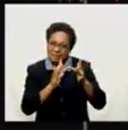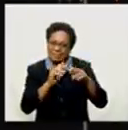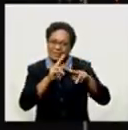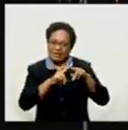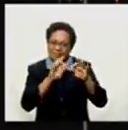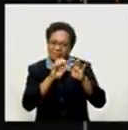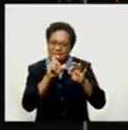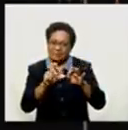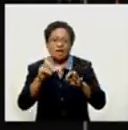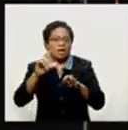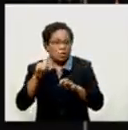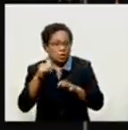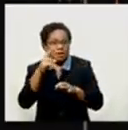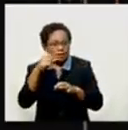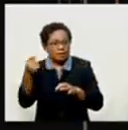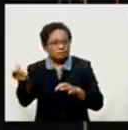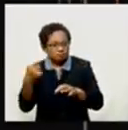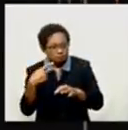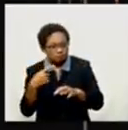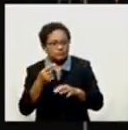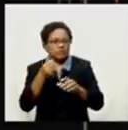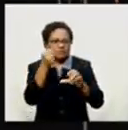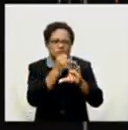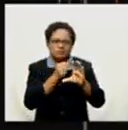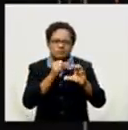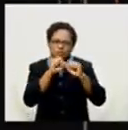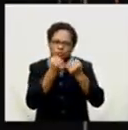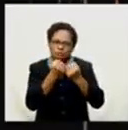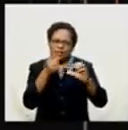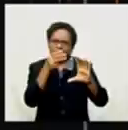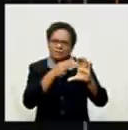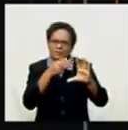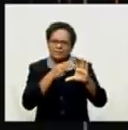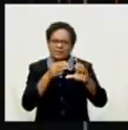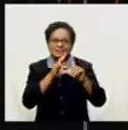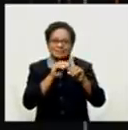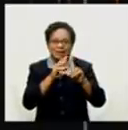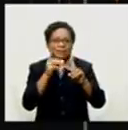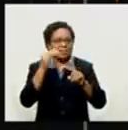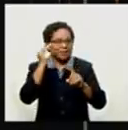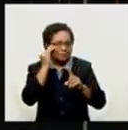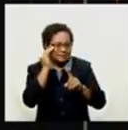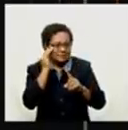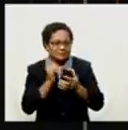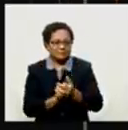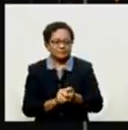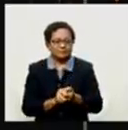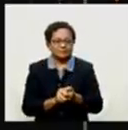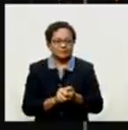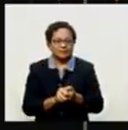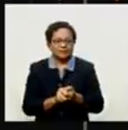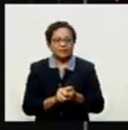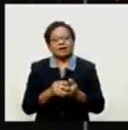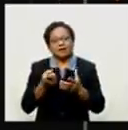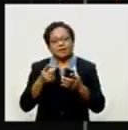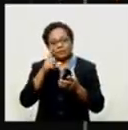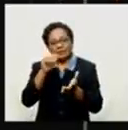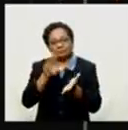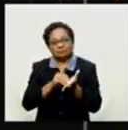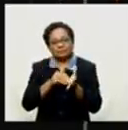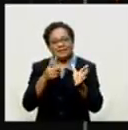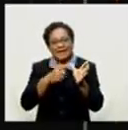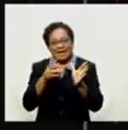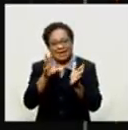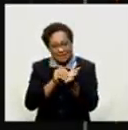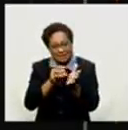fbcnews@fbc.com.fj or share it with us via our various social media accounts. You can also download our FBC app to keep updated with the very latest news